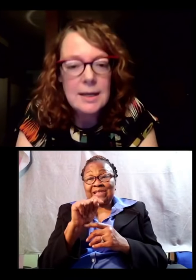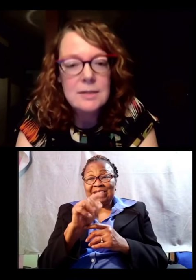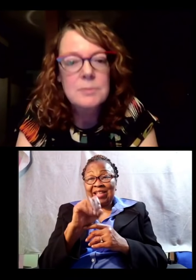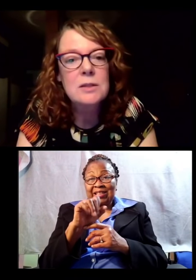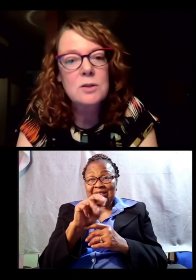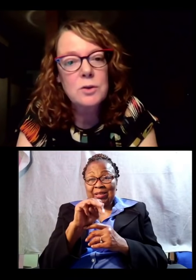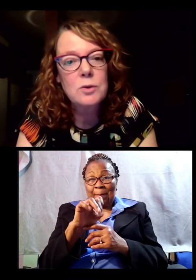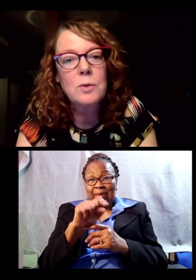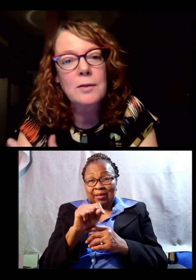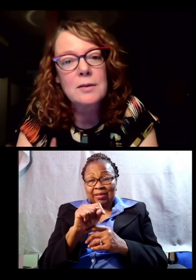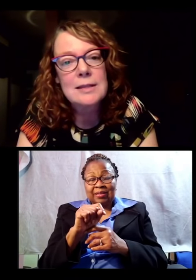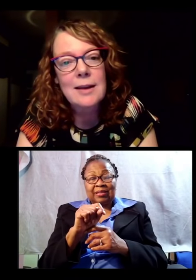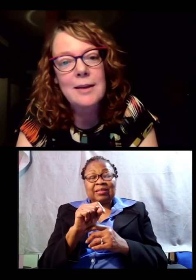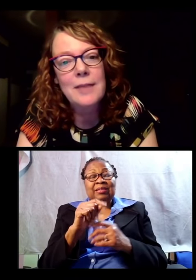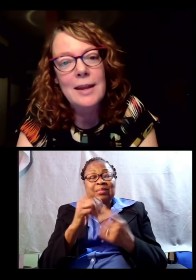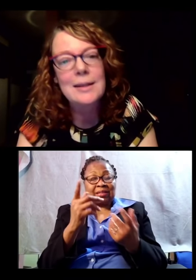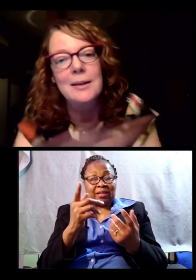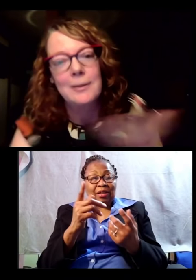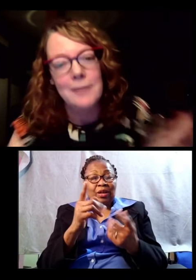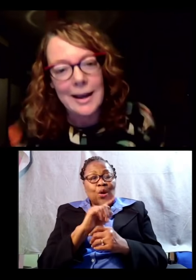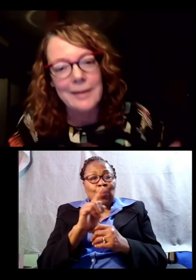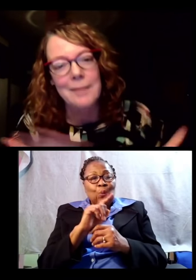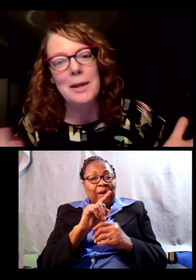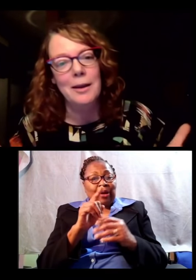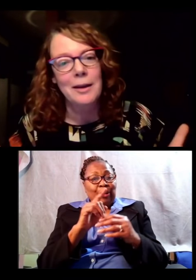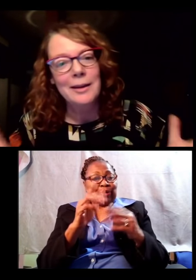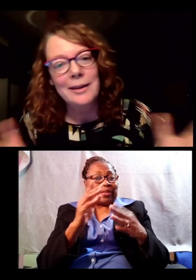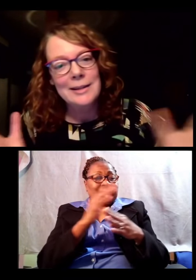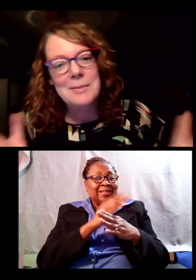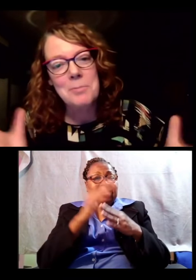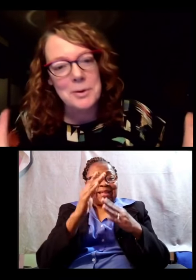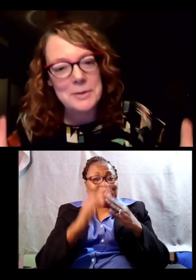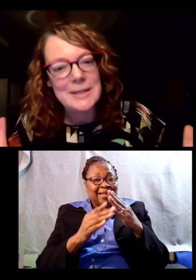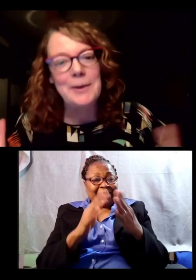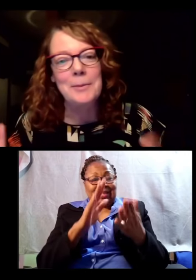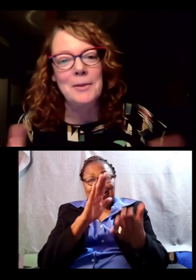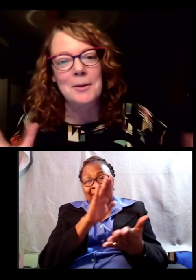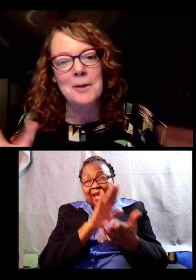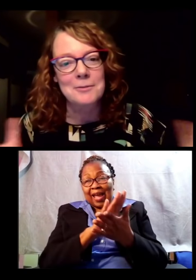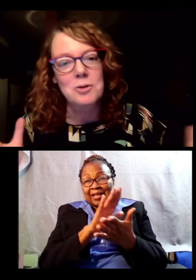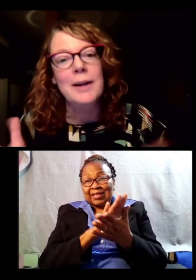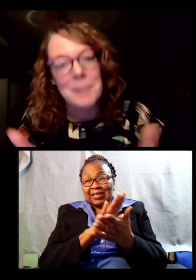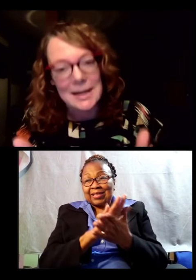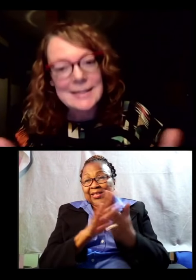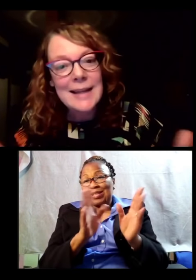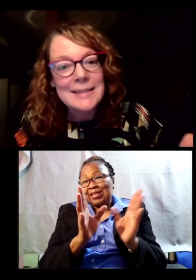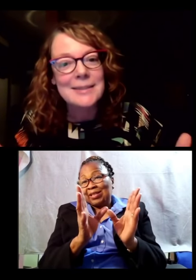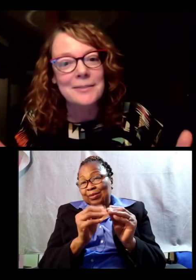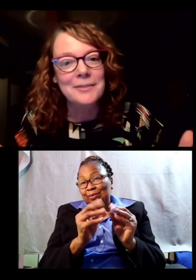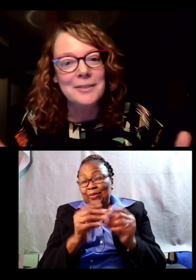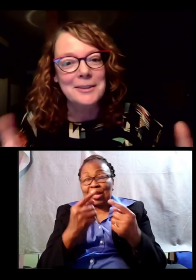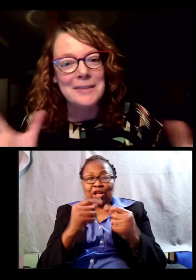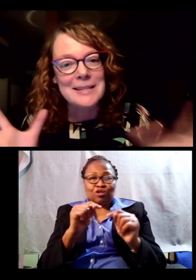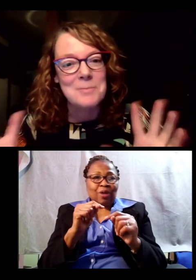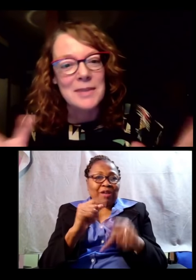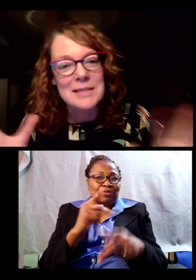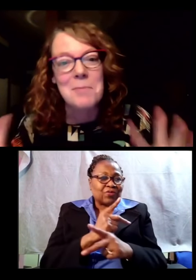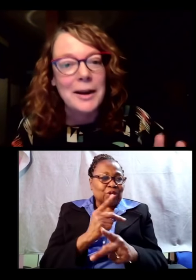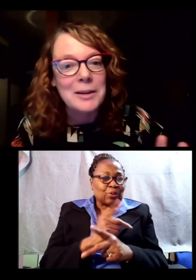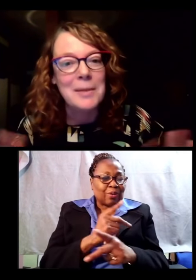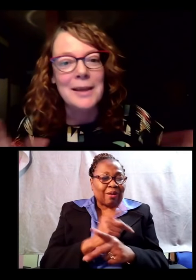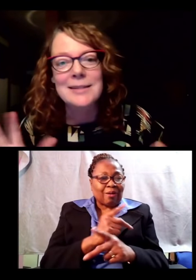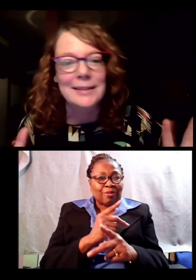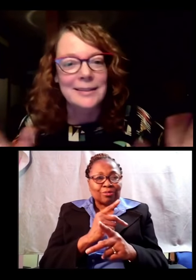way, the testaments too, where there's this kind of ending, another academic symposium, and they're kind of trying to make sense of, you know, these,